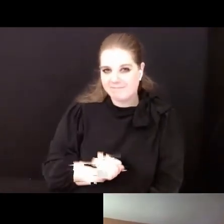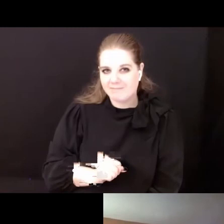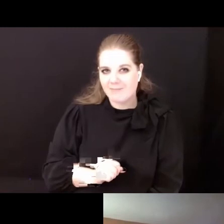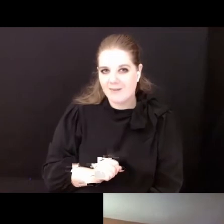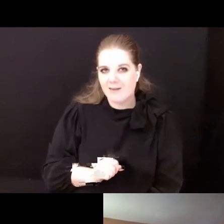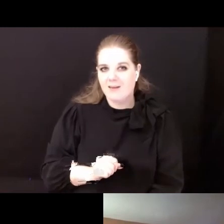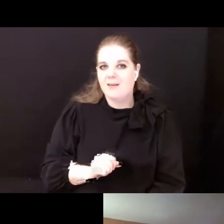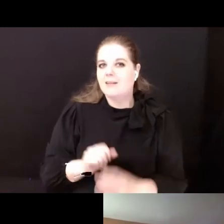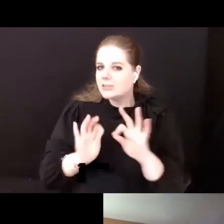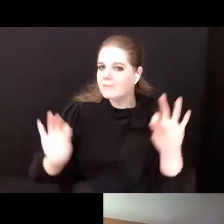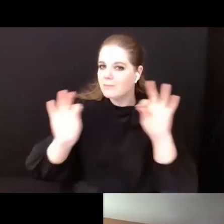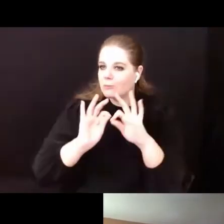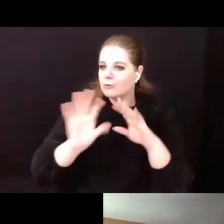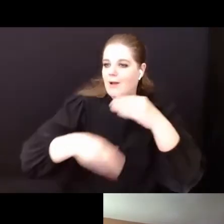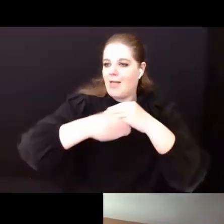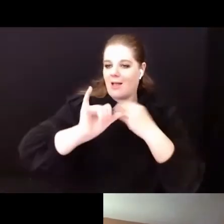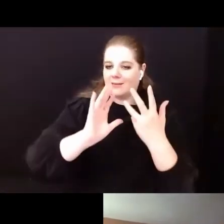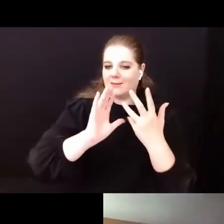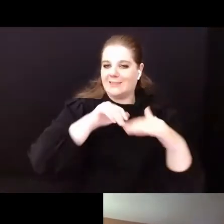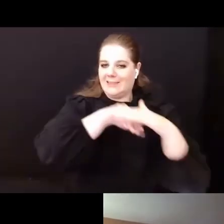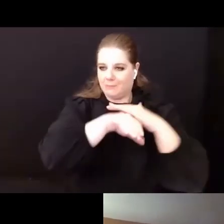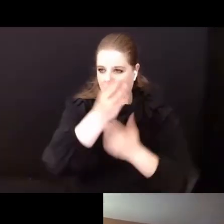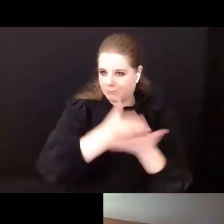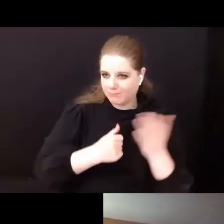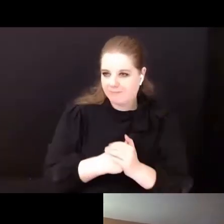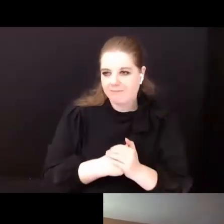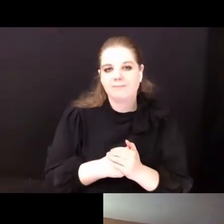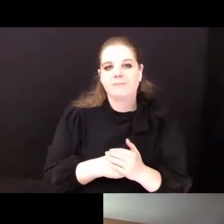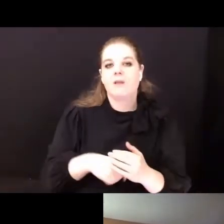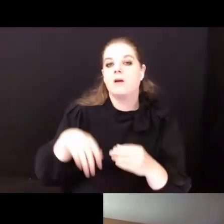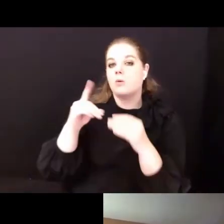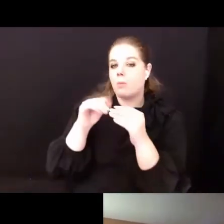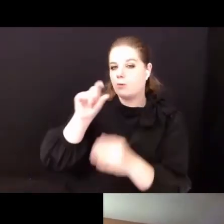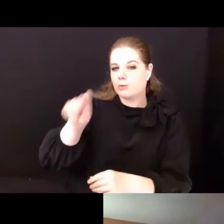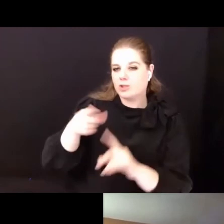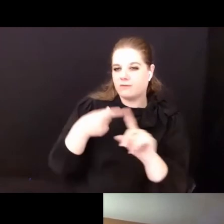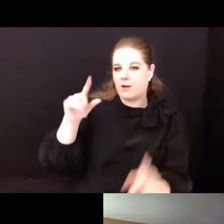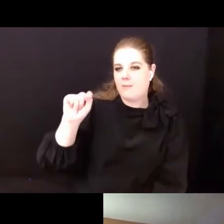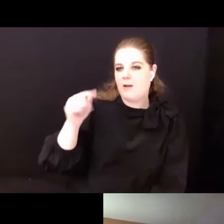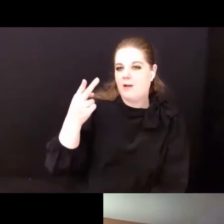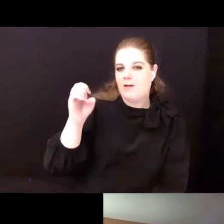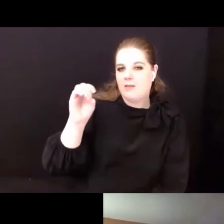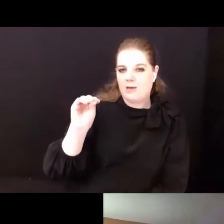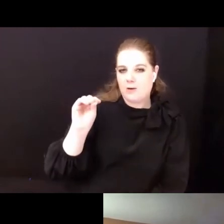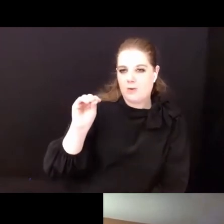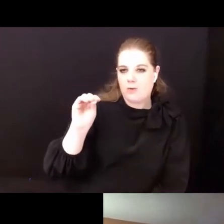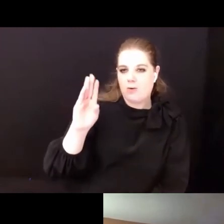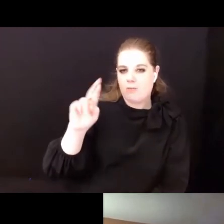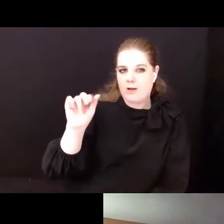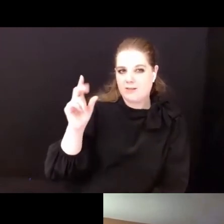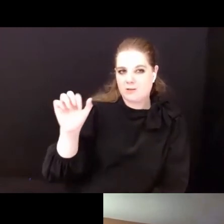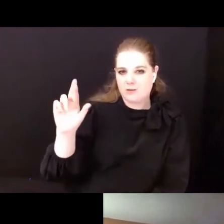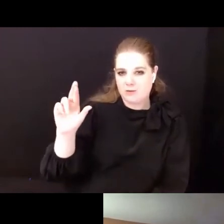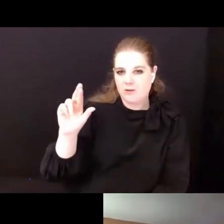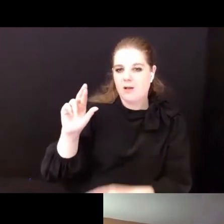accessible for them. I have another question from you from Theo Ressa, and Theo was one of our panelists last